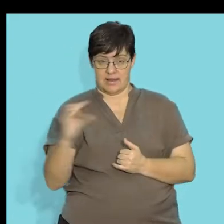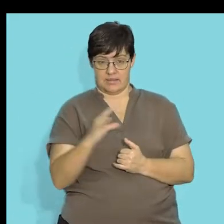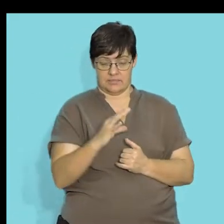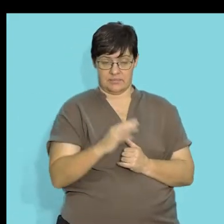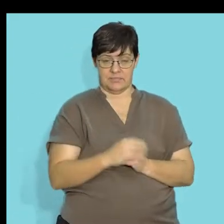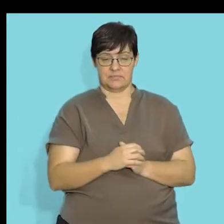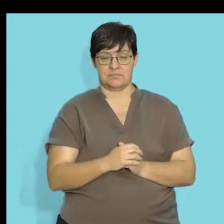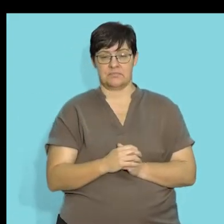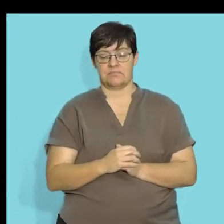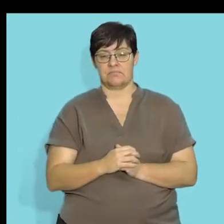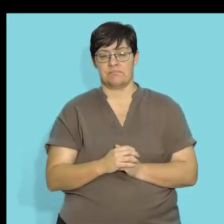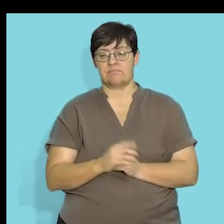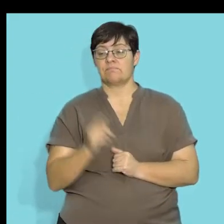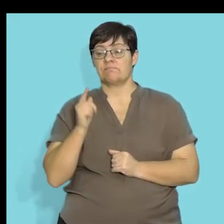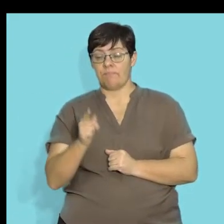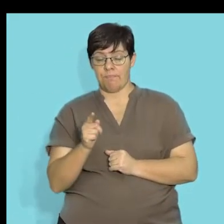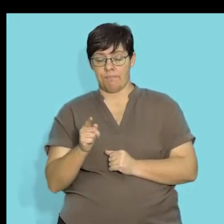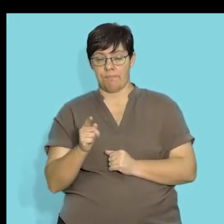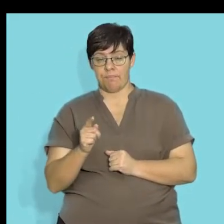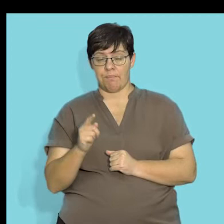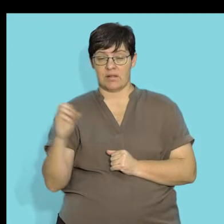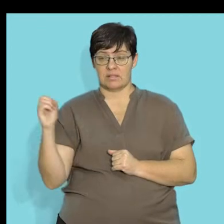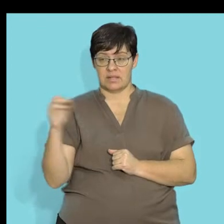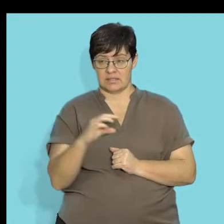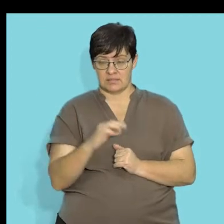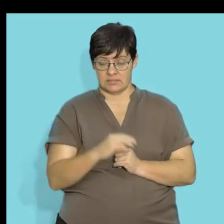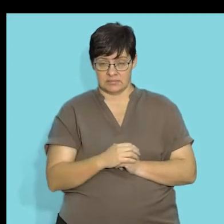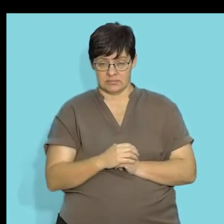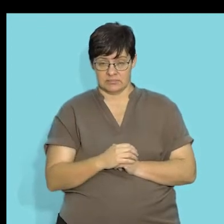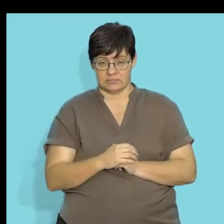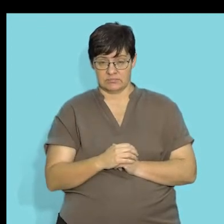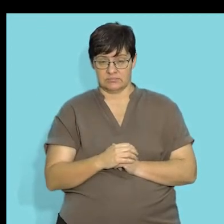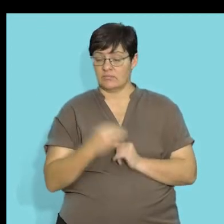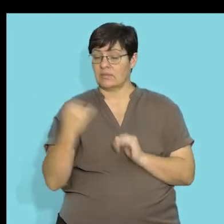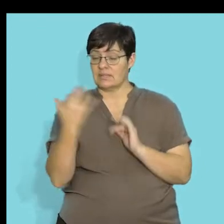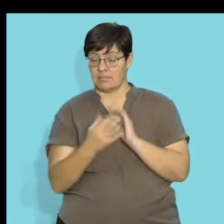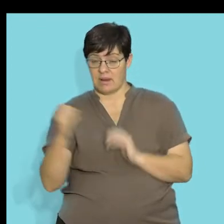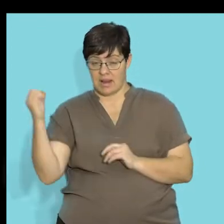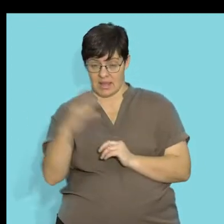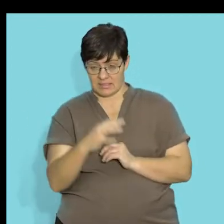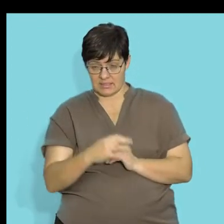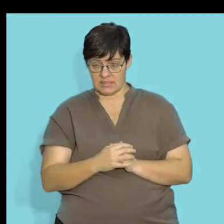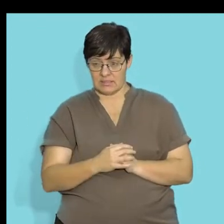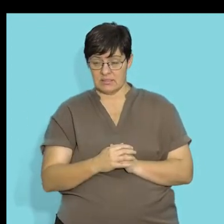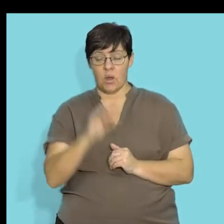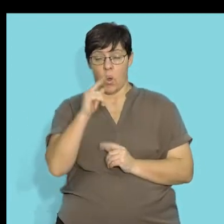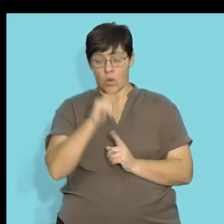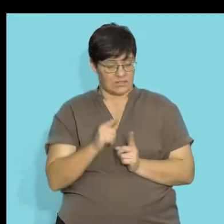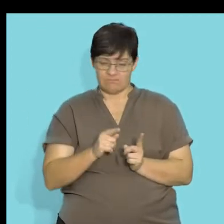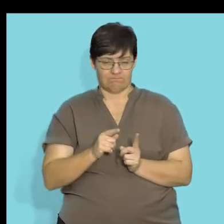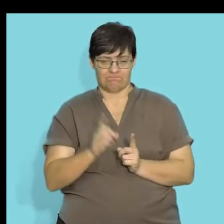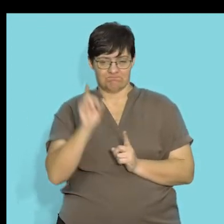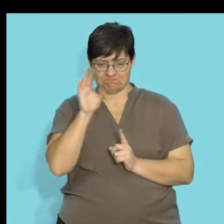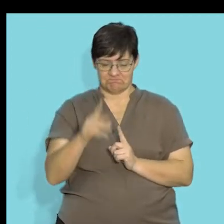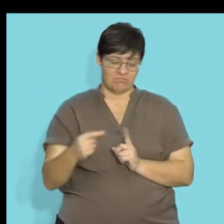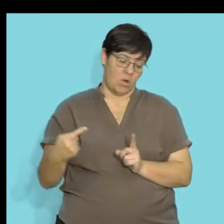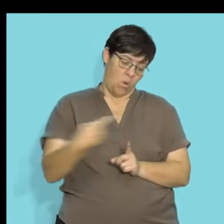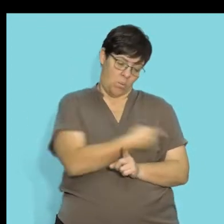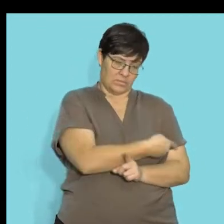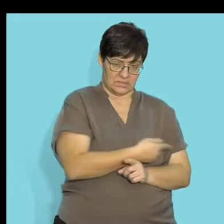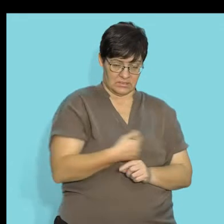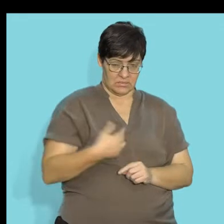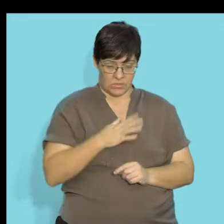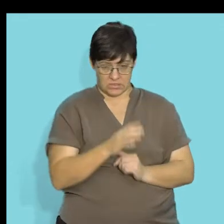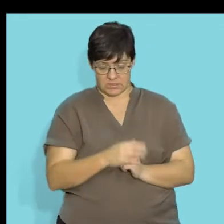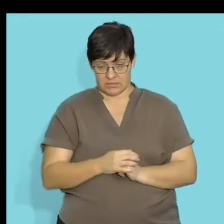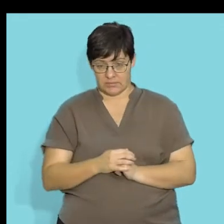and we notice that if the one side of the shoot is stimulated with light, the auxins diffuse in the opposite